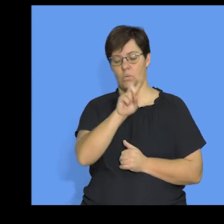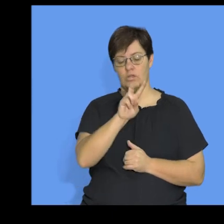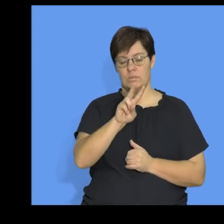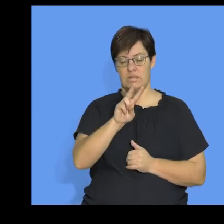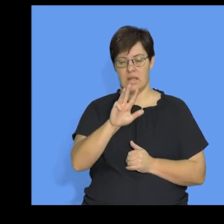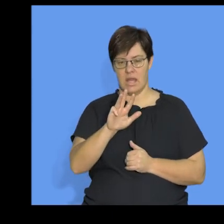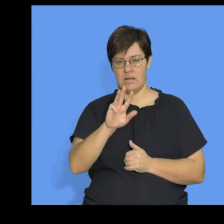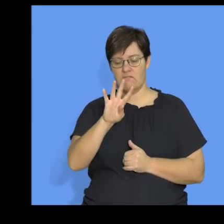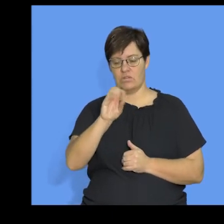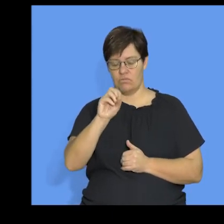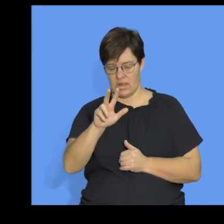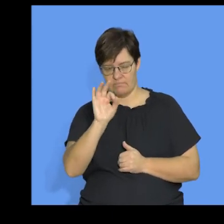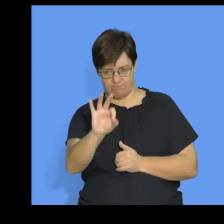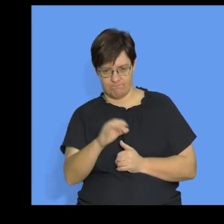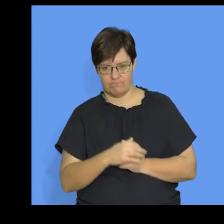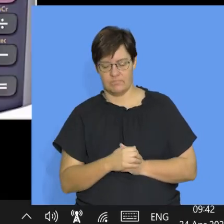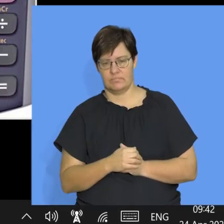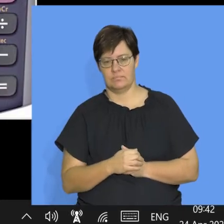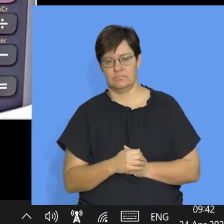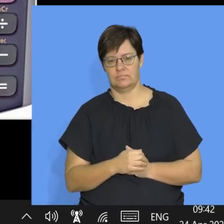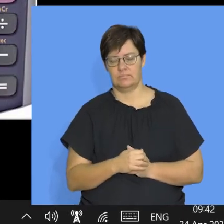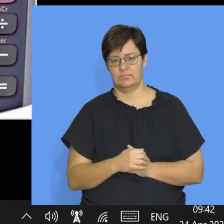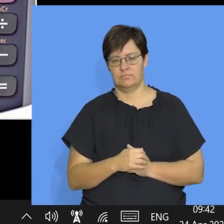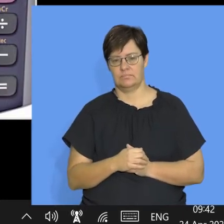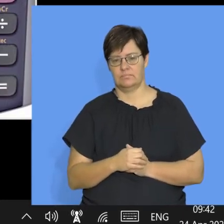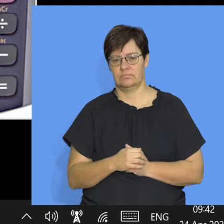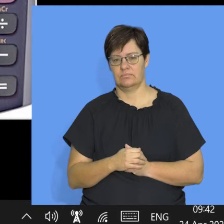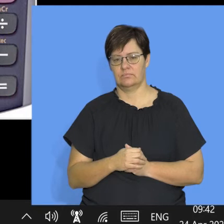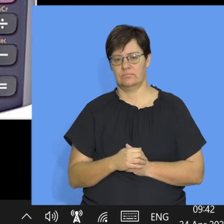129,408 is correct. Okay. So we got